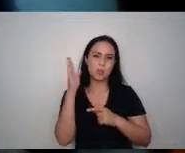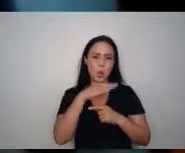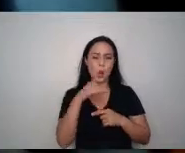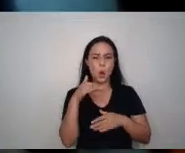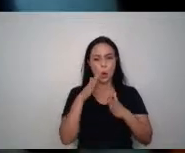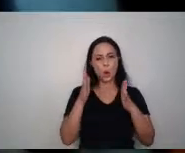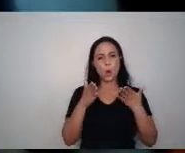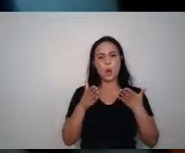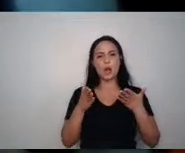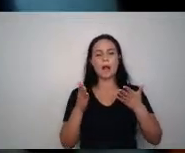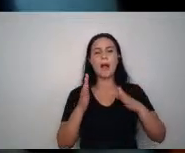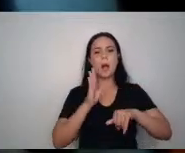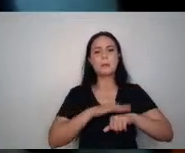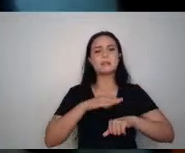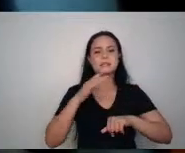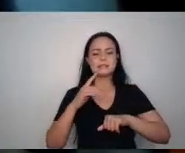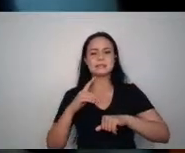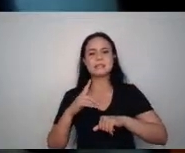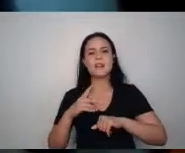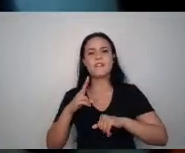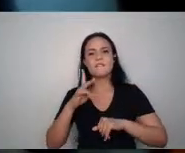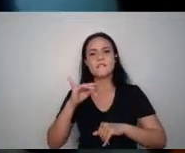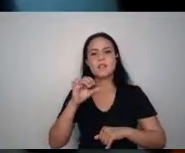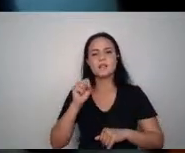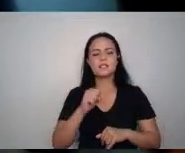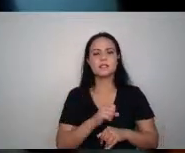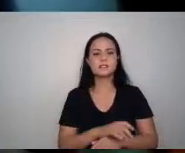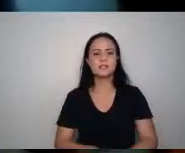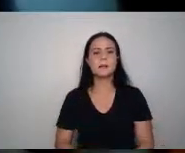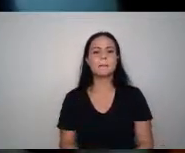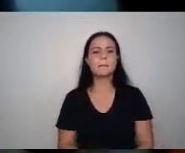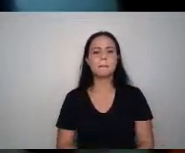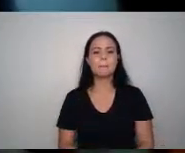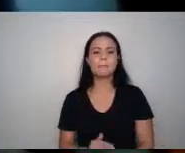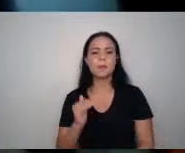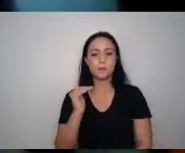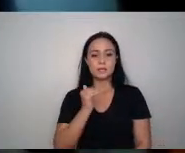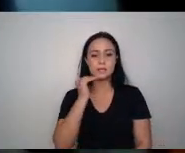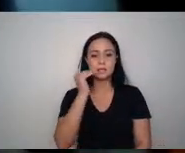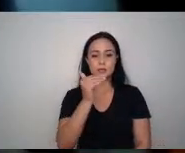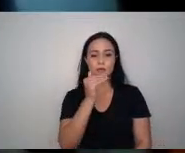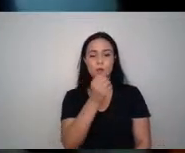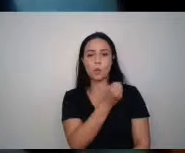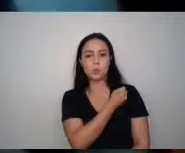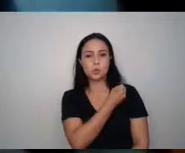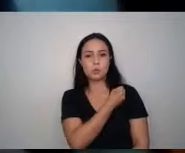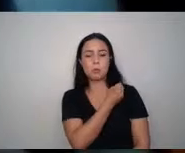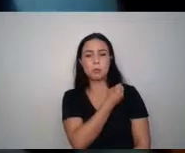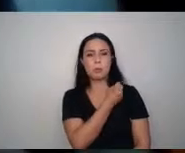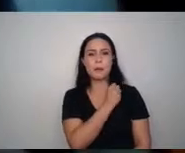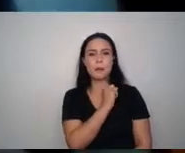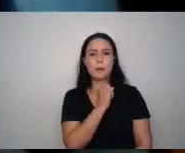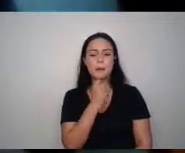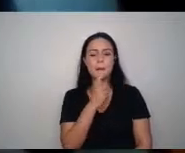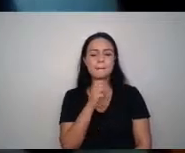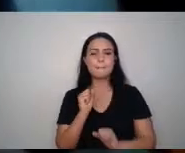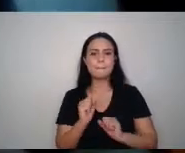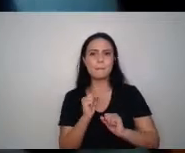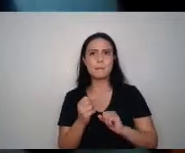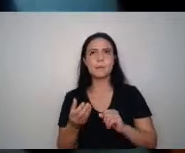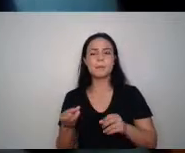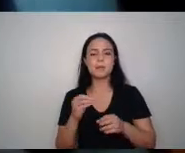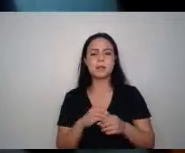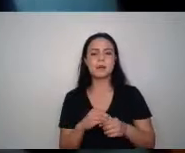reality. And the problem is that it can increase the discriminatory